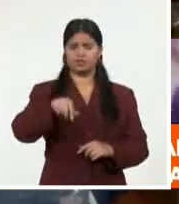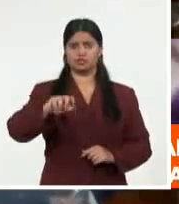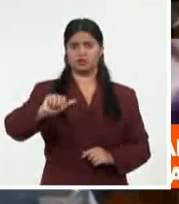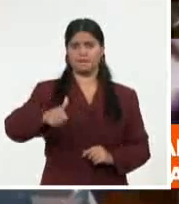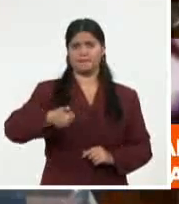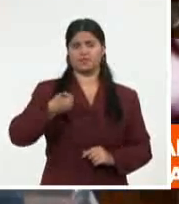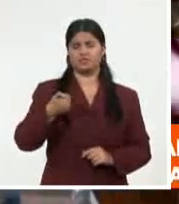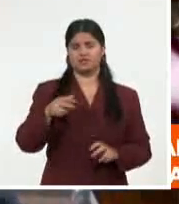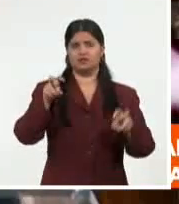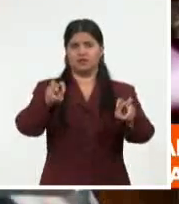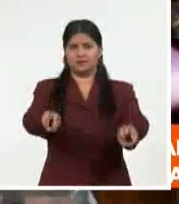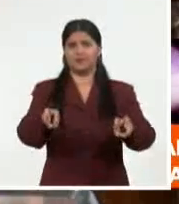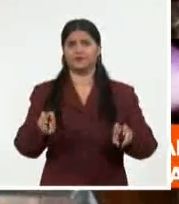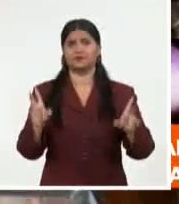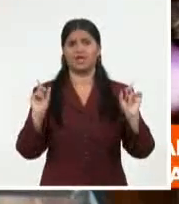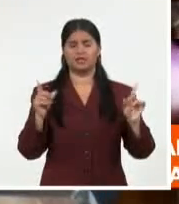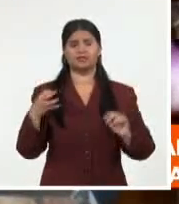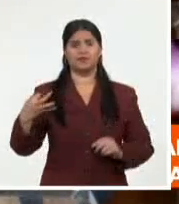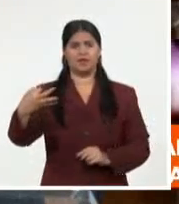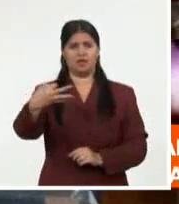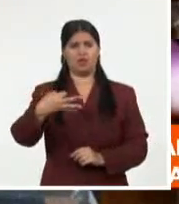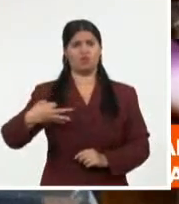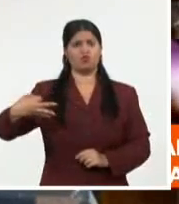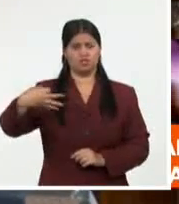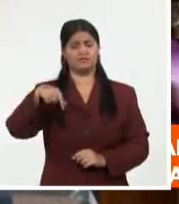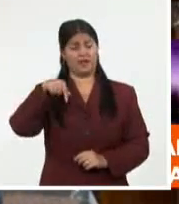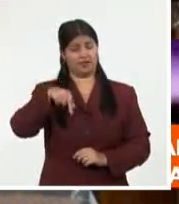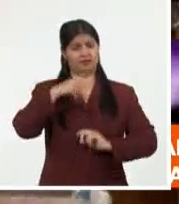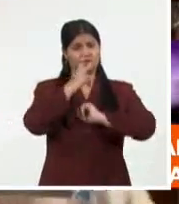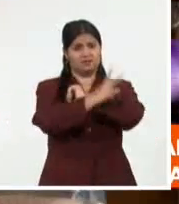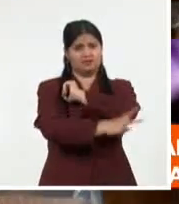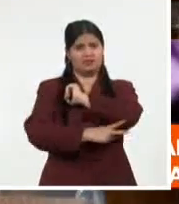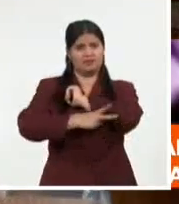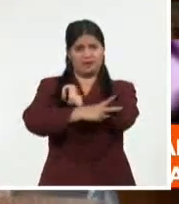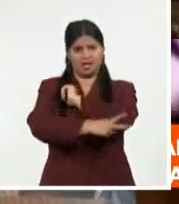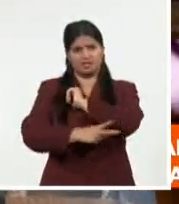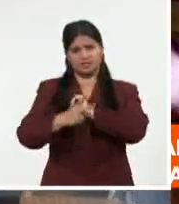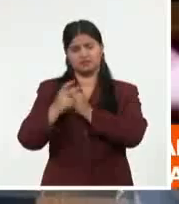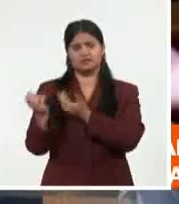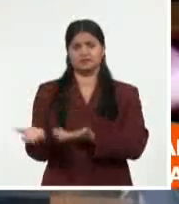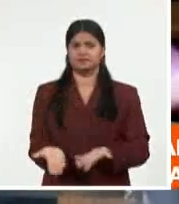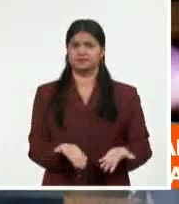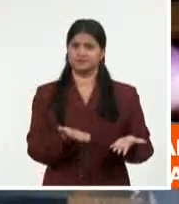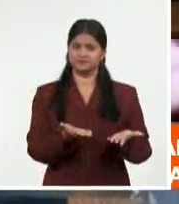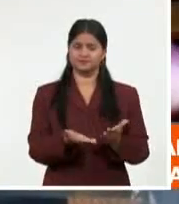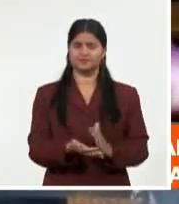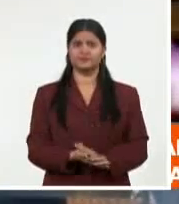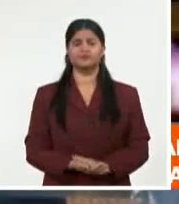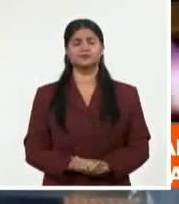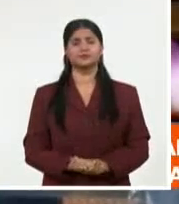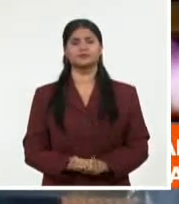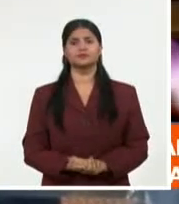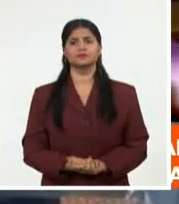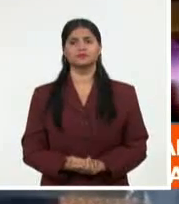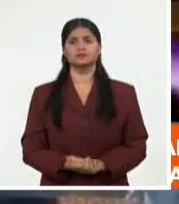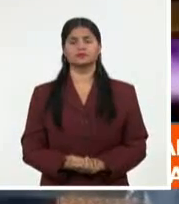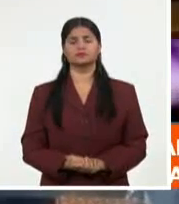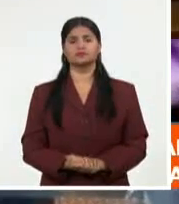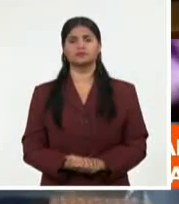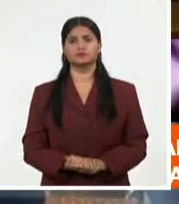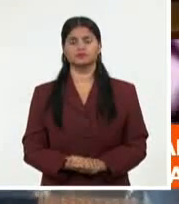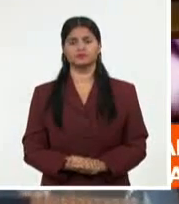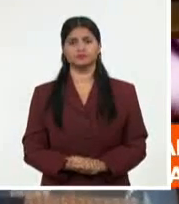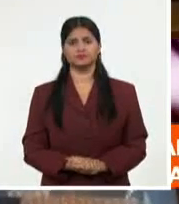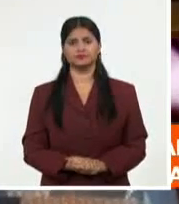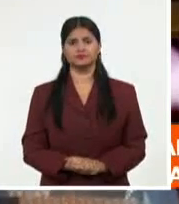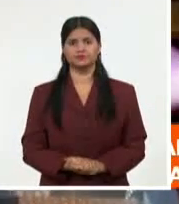del Parlamento de San Vicente y las Granadinas. Honorable Rochelle Ford, Speaker of Parliament of St. Vincent and the